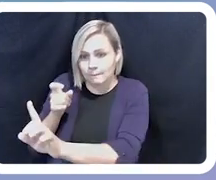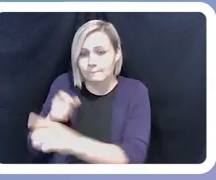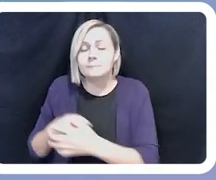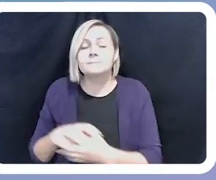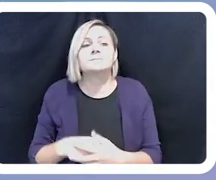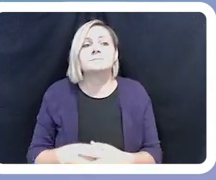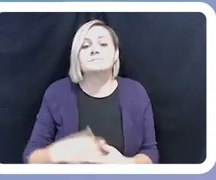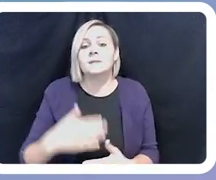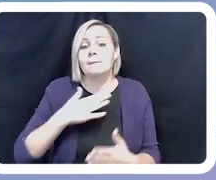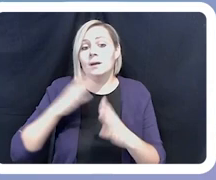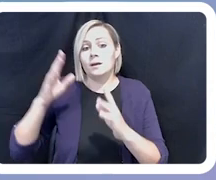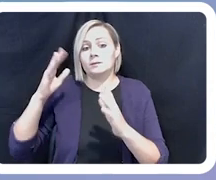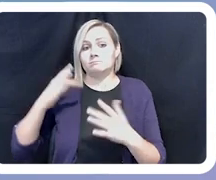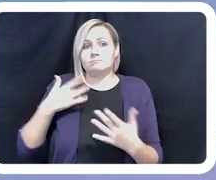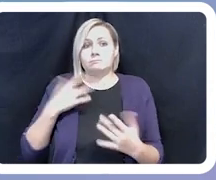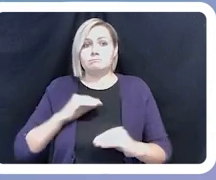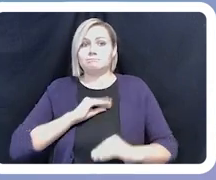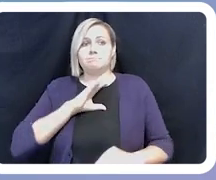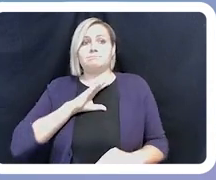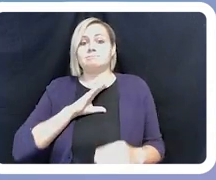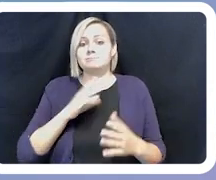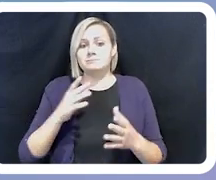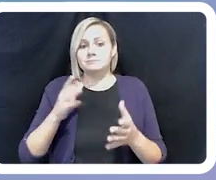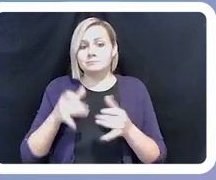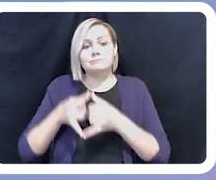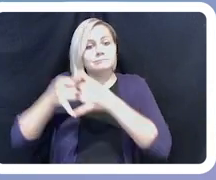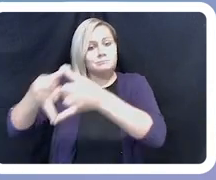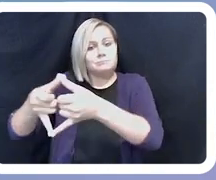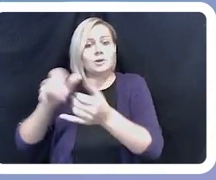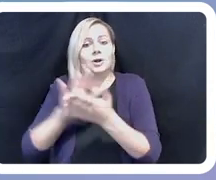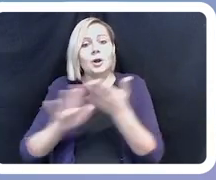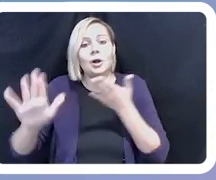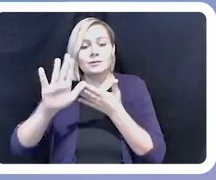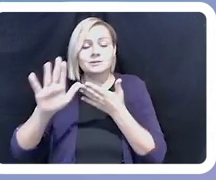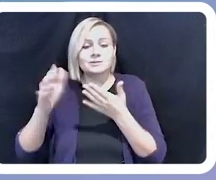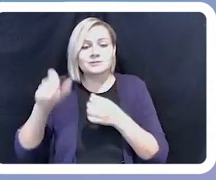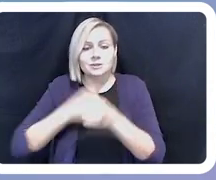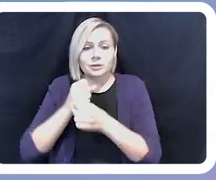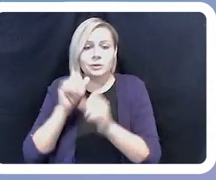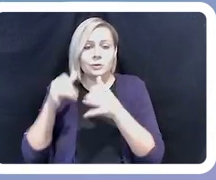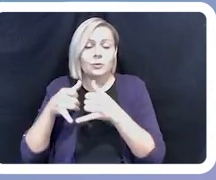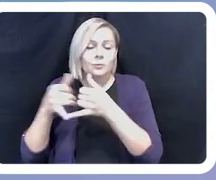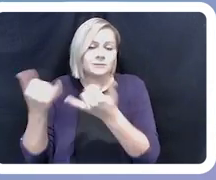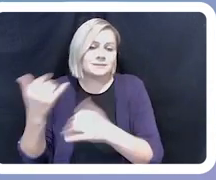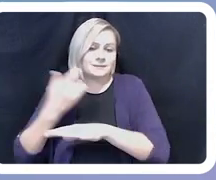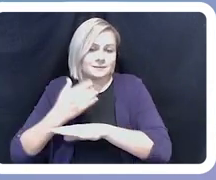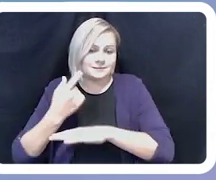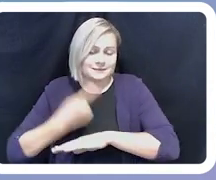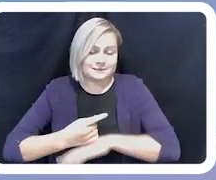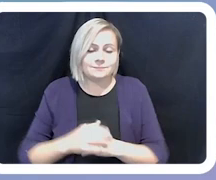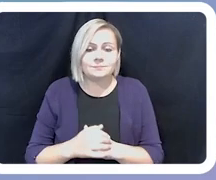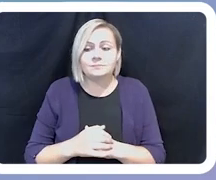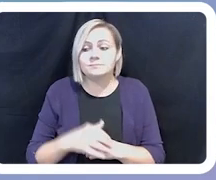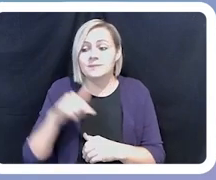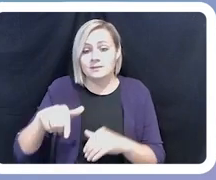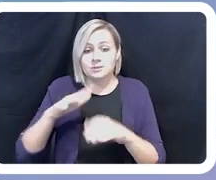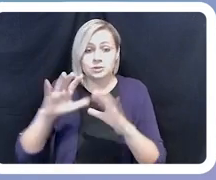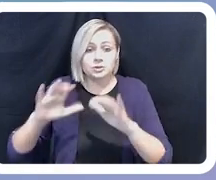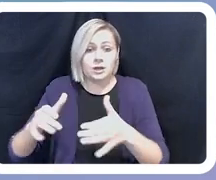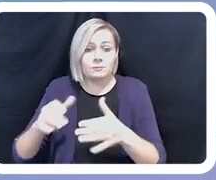my honor to present the Outstanding College Chapter of the Year Award today. The chapter being recognized today was founded